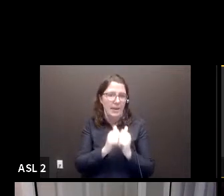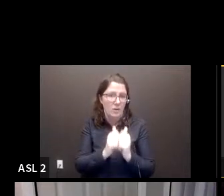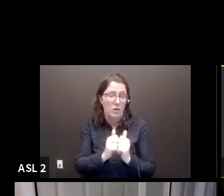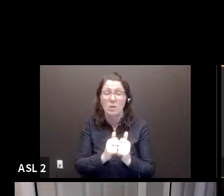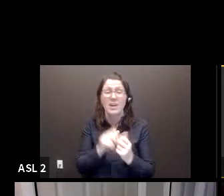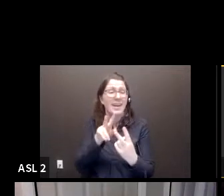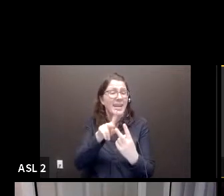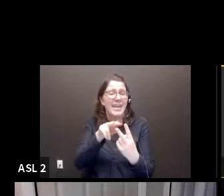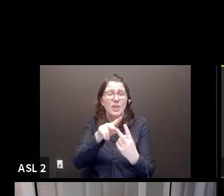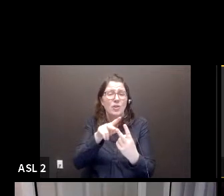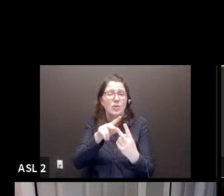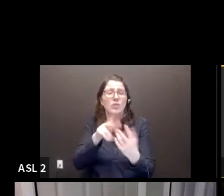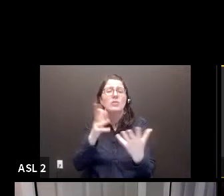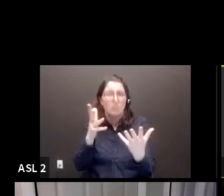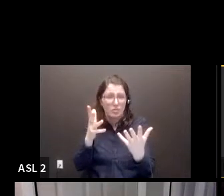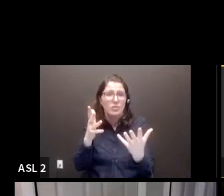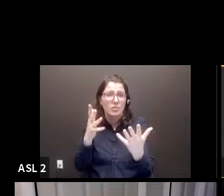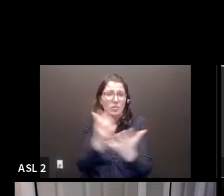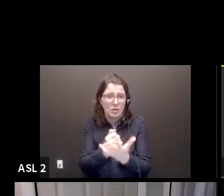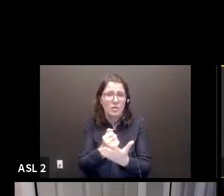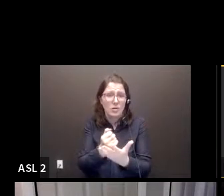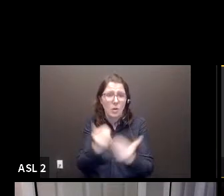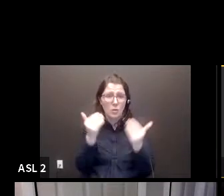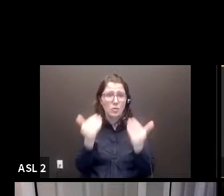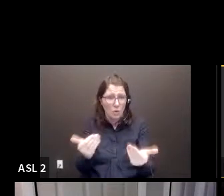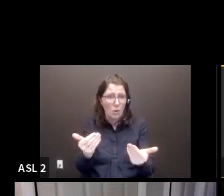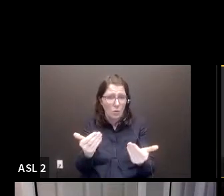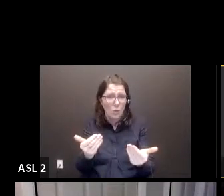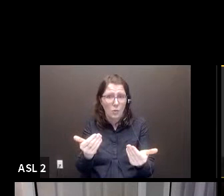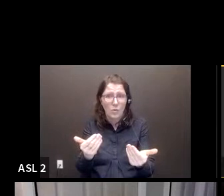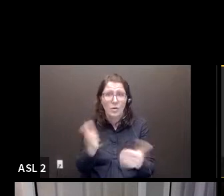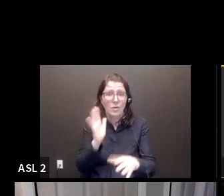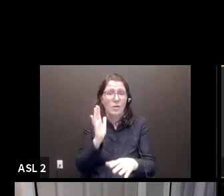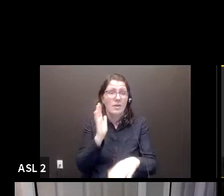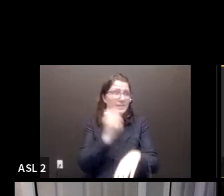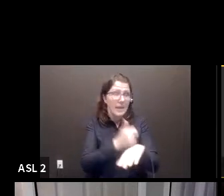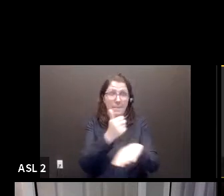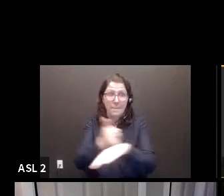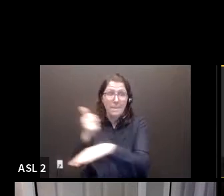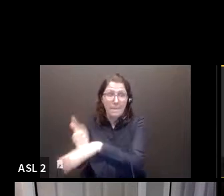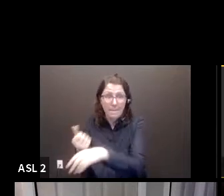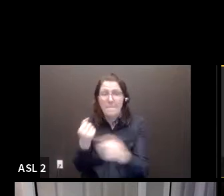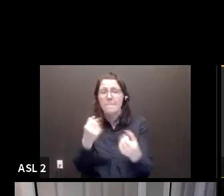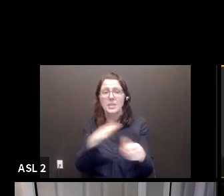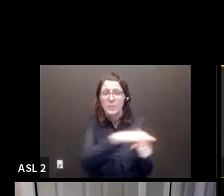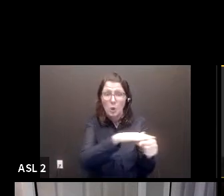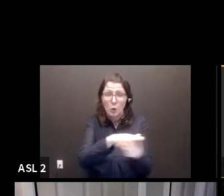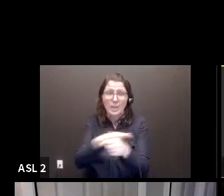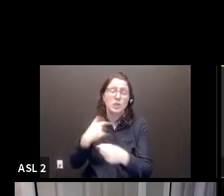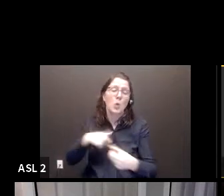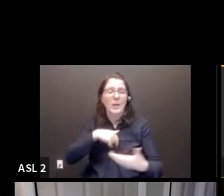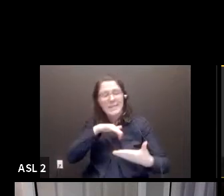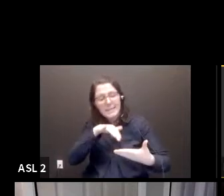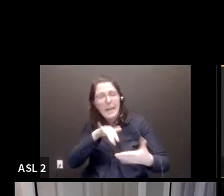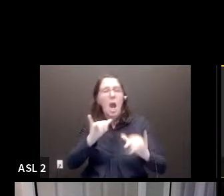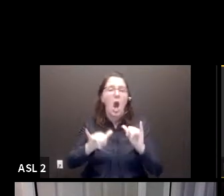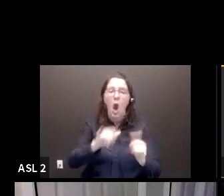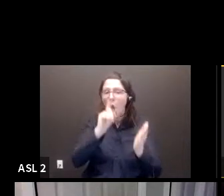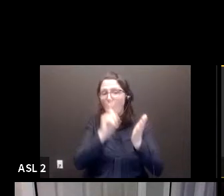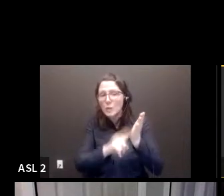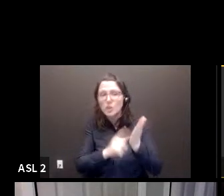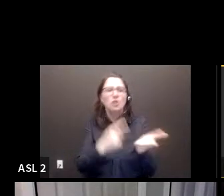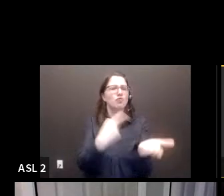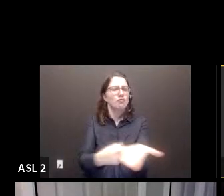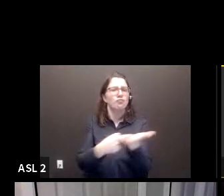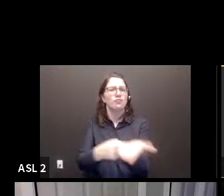on doing something in multiple locations in the city we keep studying this we keep talking about it ever since i've come